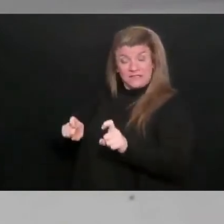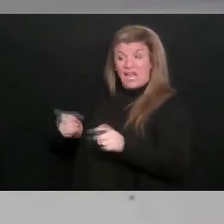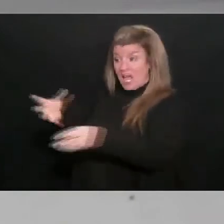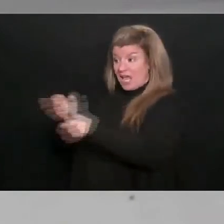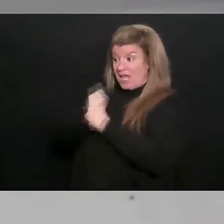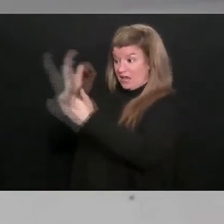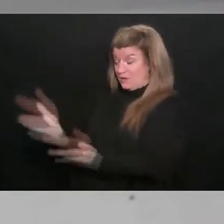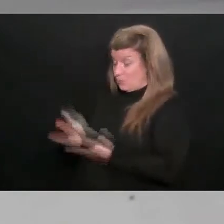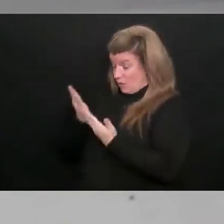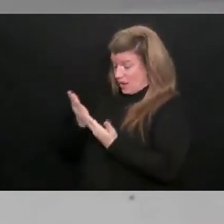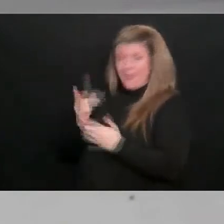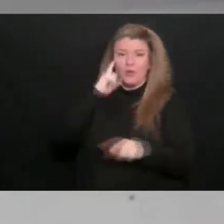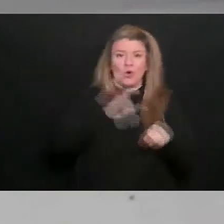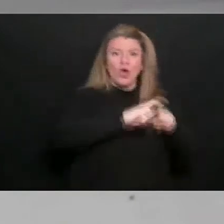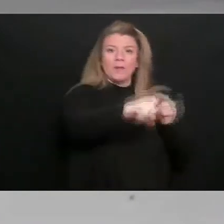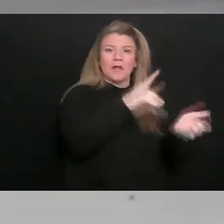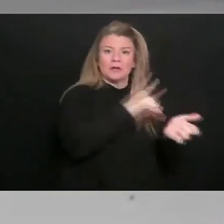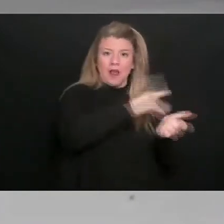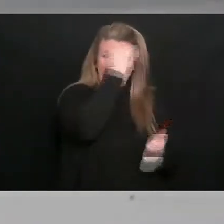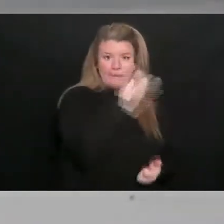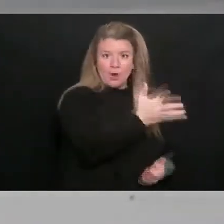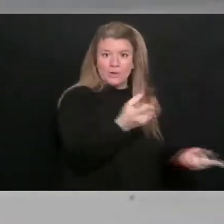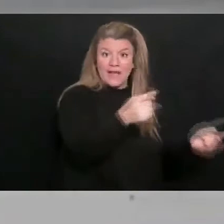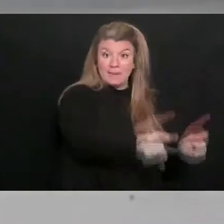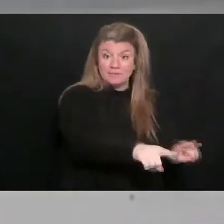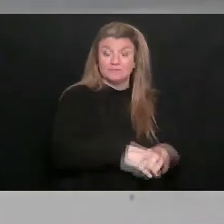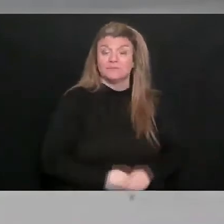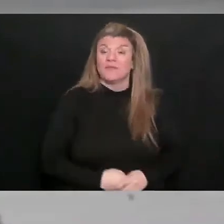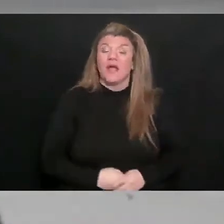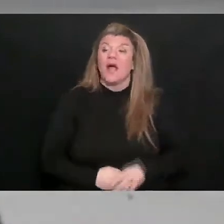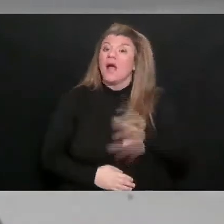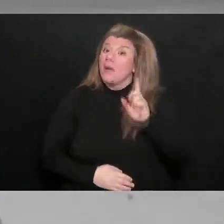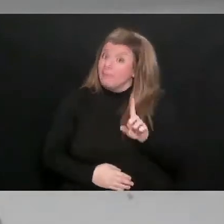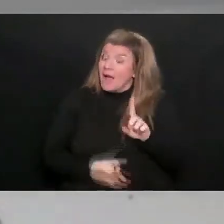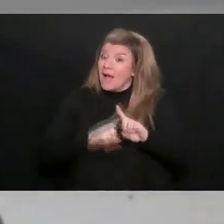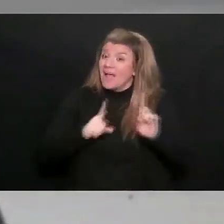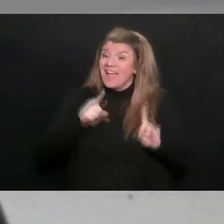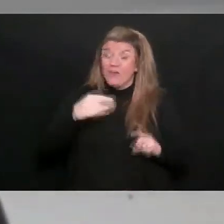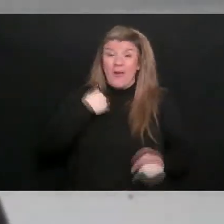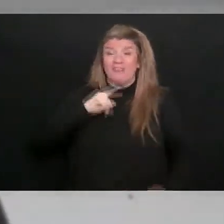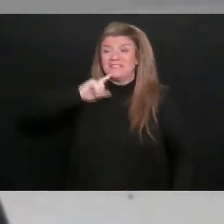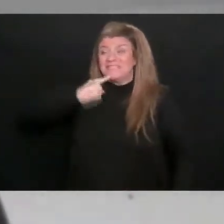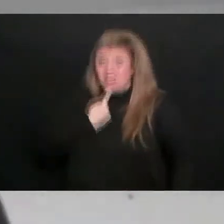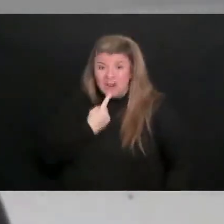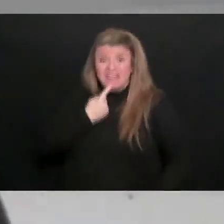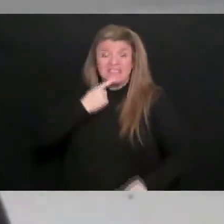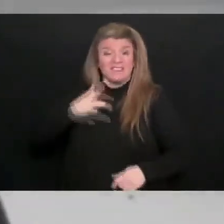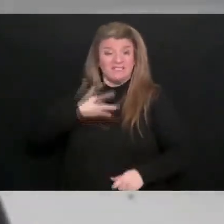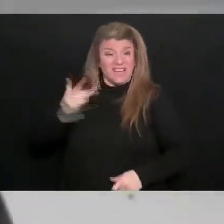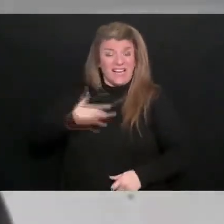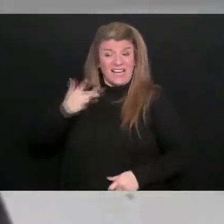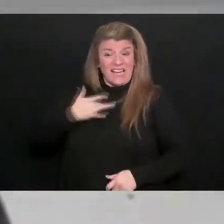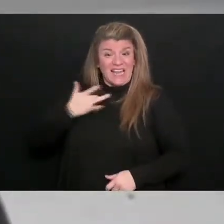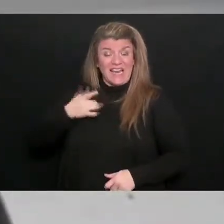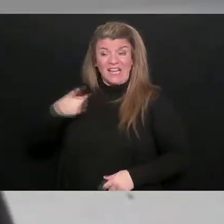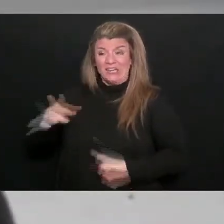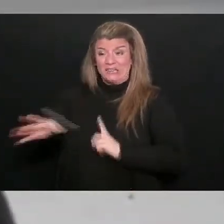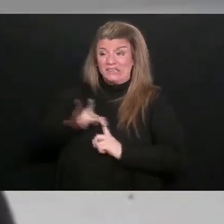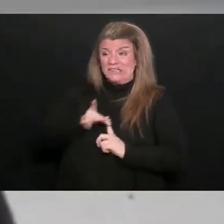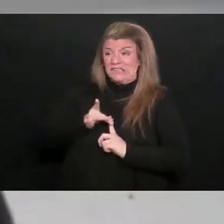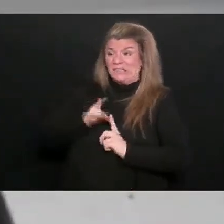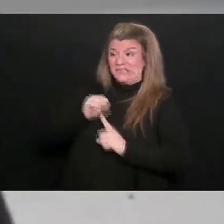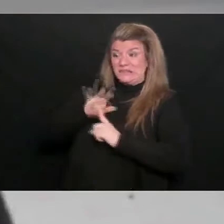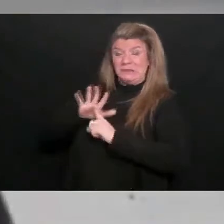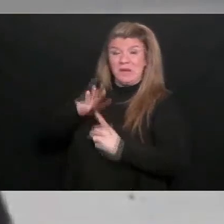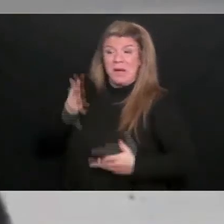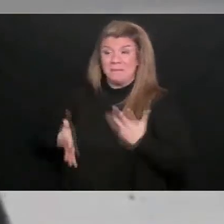their concerns. Now, on the flip side, if you are having really, really severe symptoms and you think you're exposed, that might warrant you